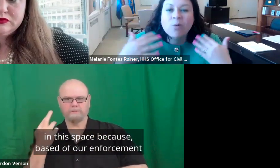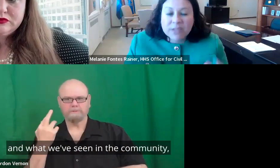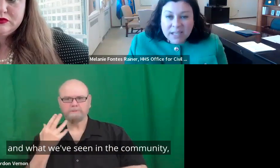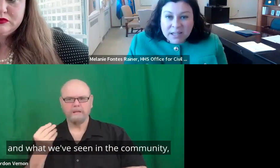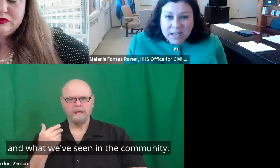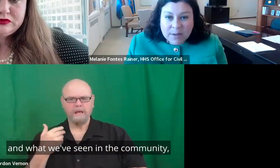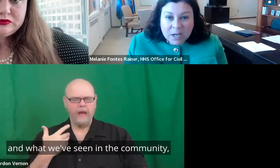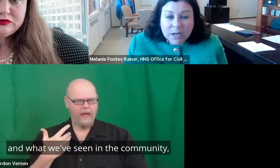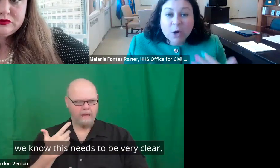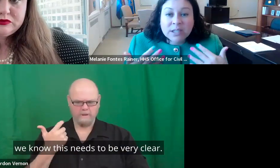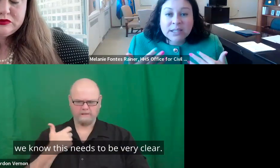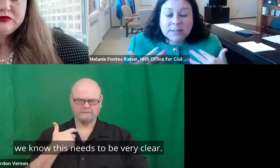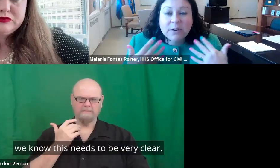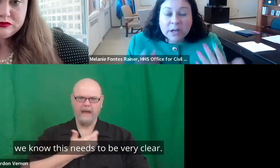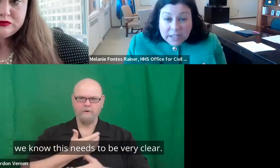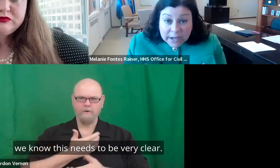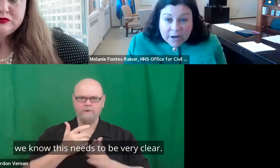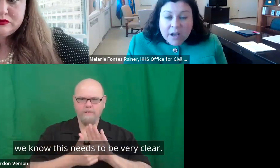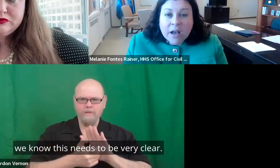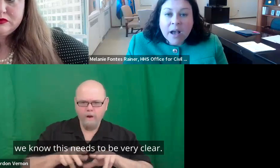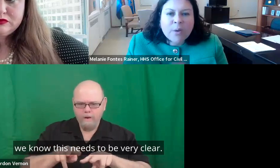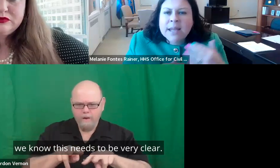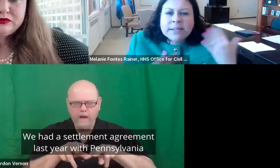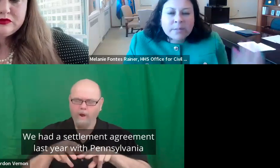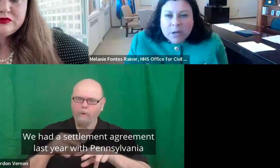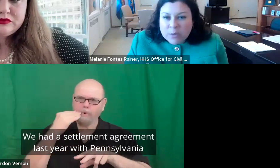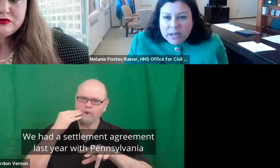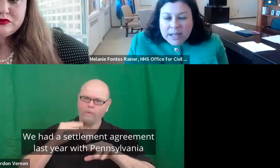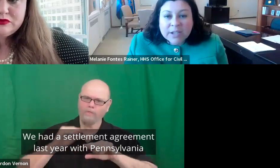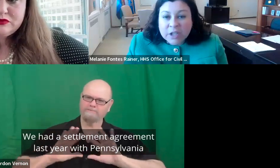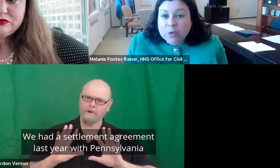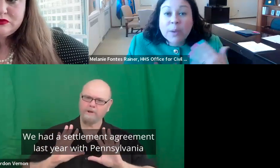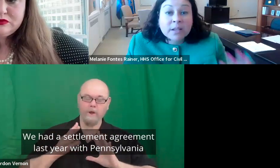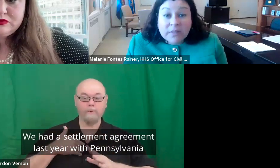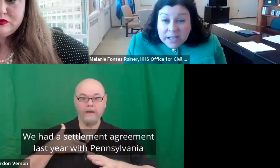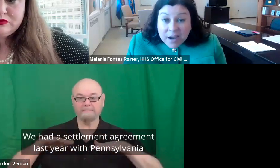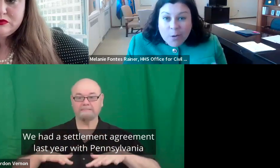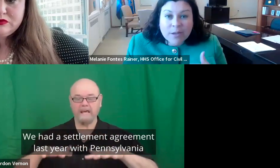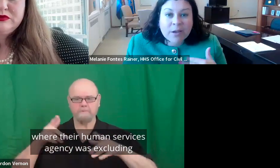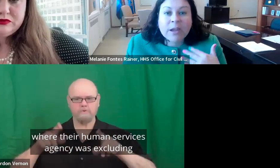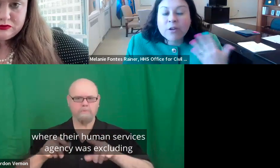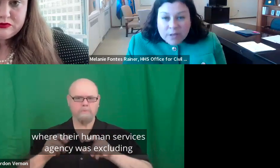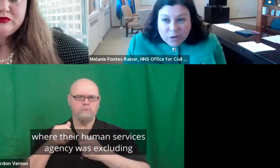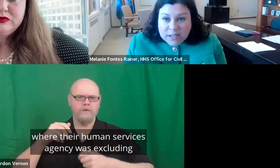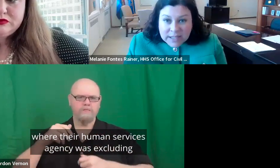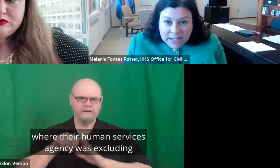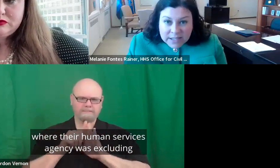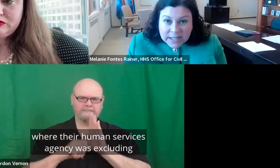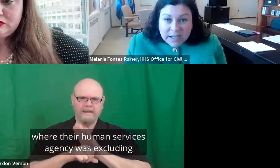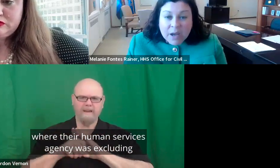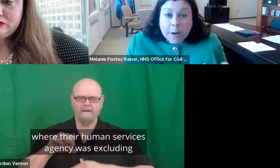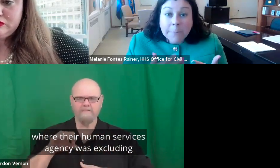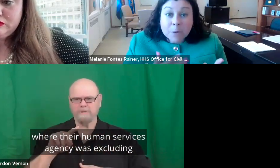and what we've seen in the community, we know this needs to be very clear. We had a settlement agreement last year with Pennsylvania where their human